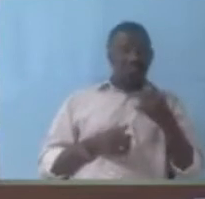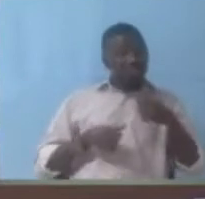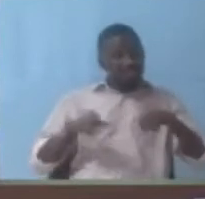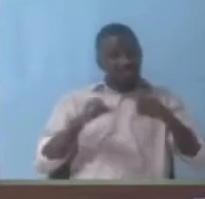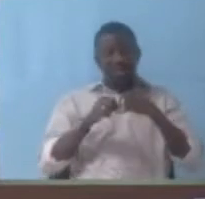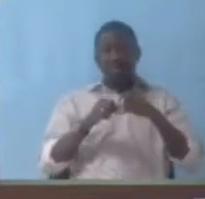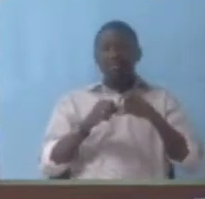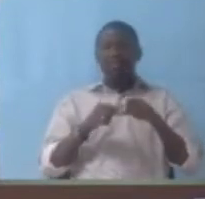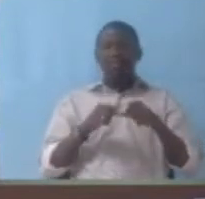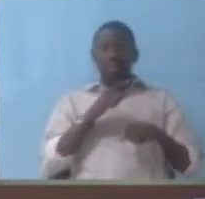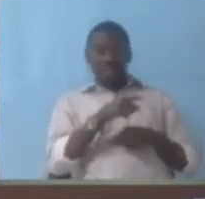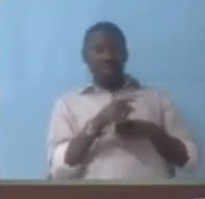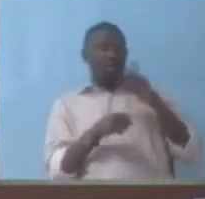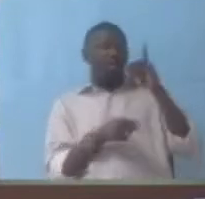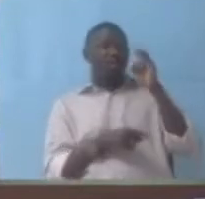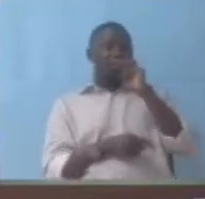detention